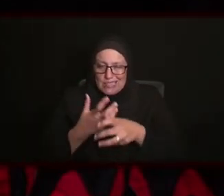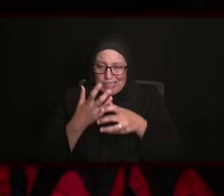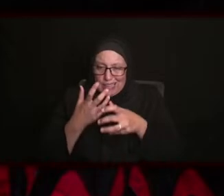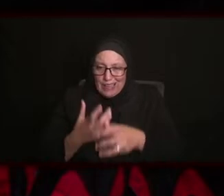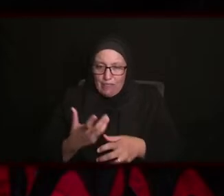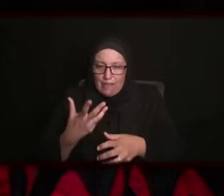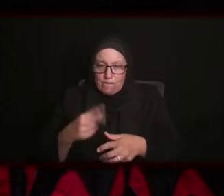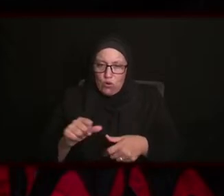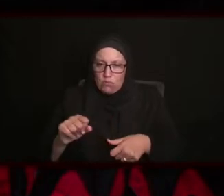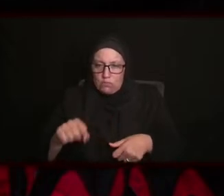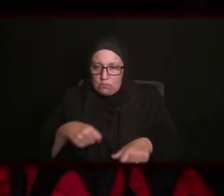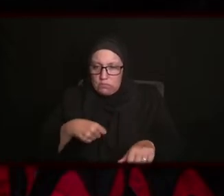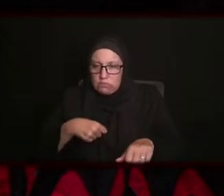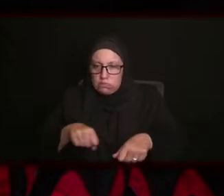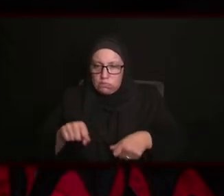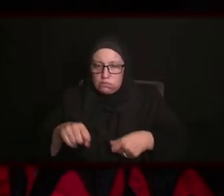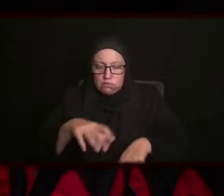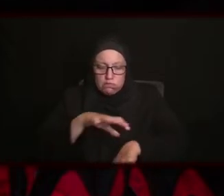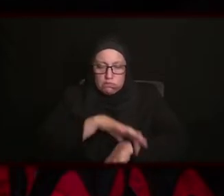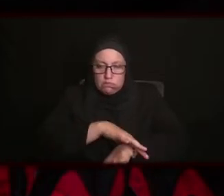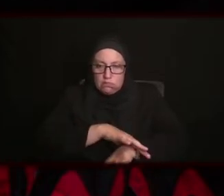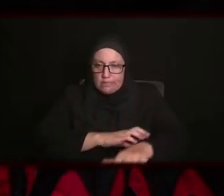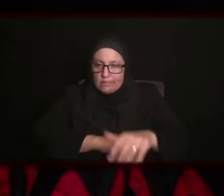shackles that he wore in